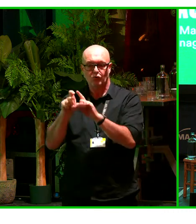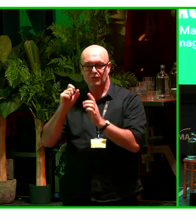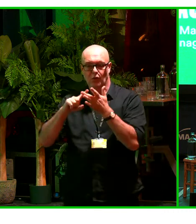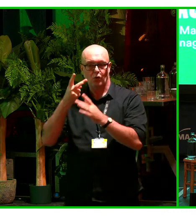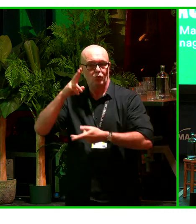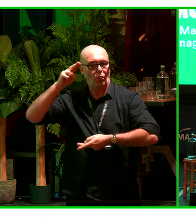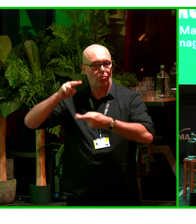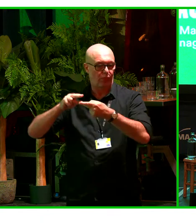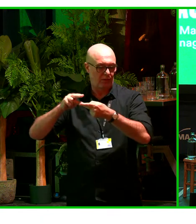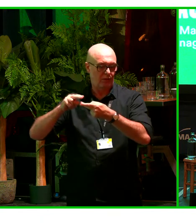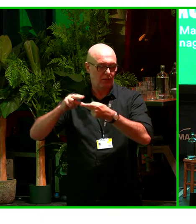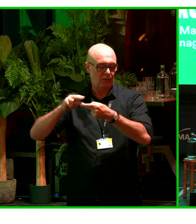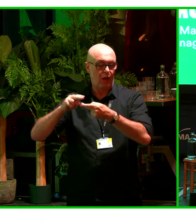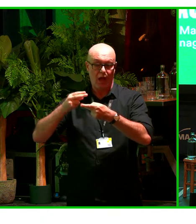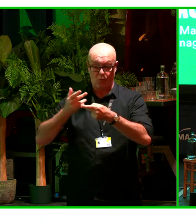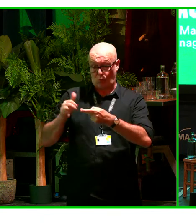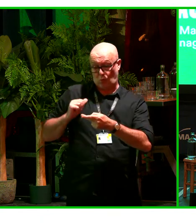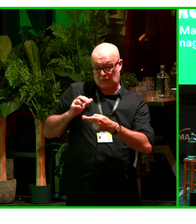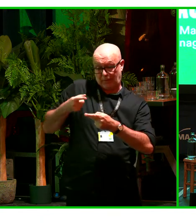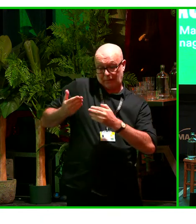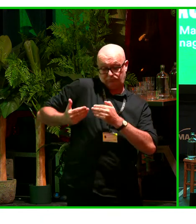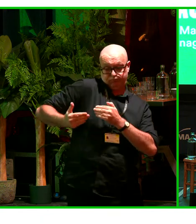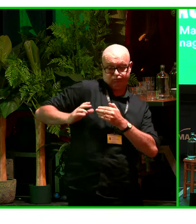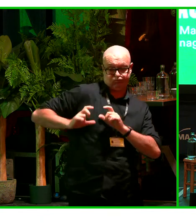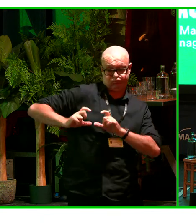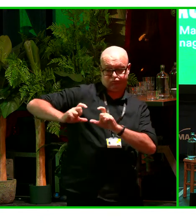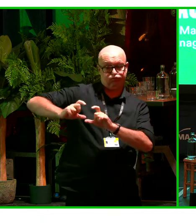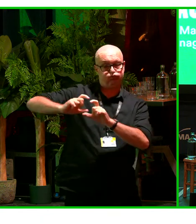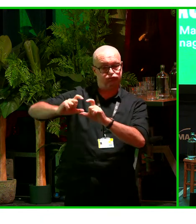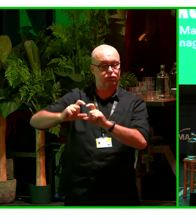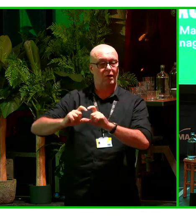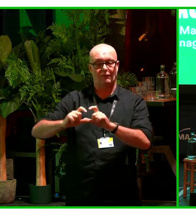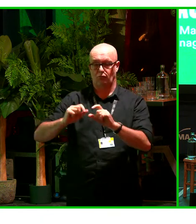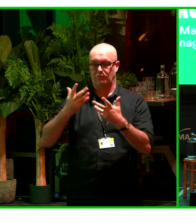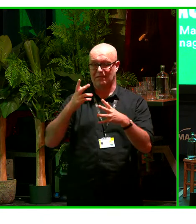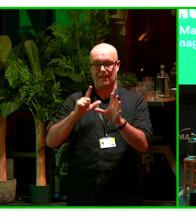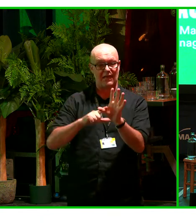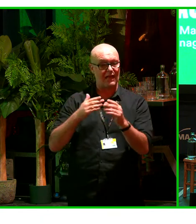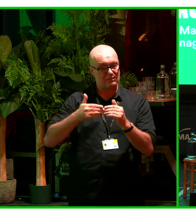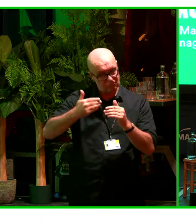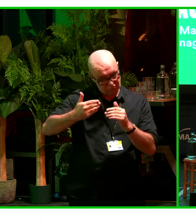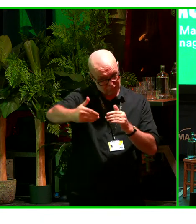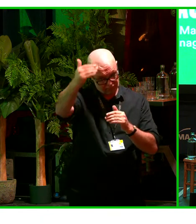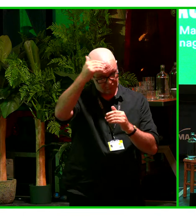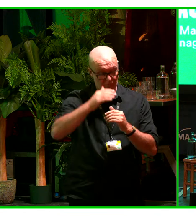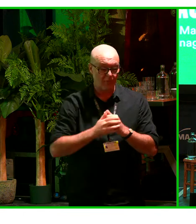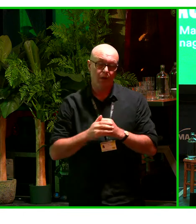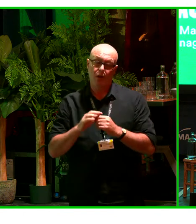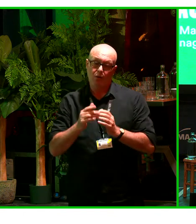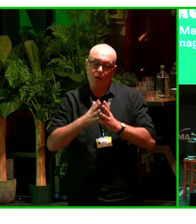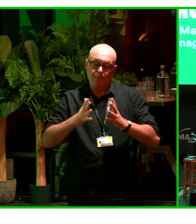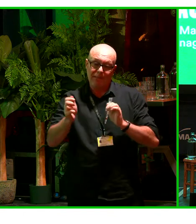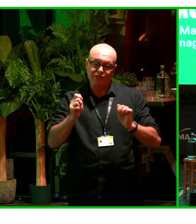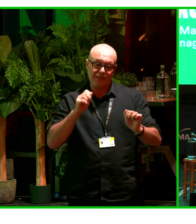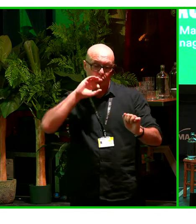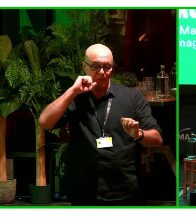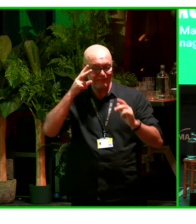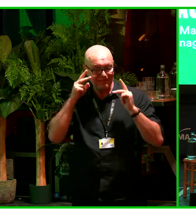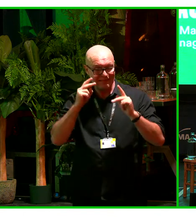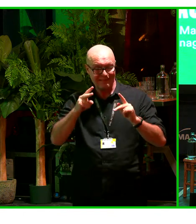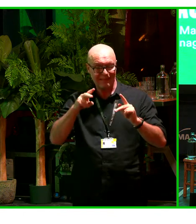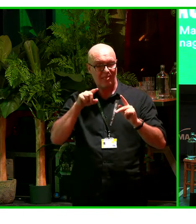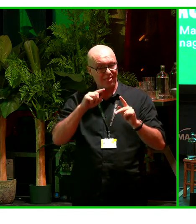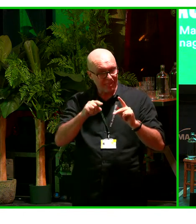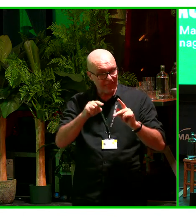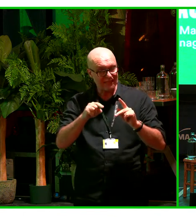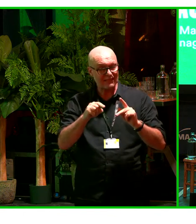And we expect that to continue further over the next decade and beyond. But actually one of the big changes we're going to see in this decade